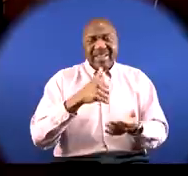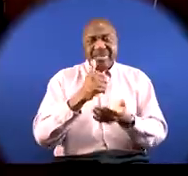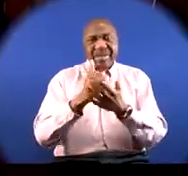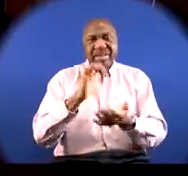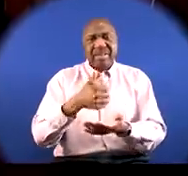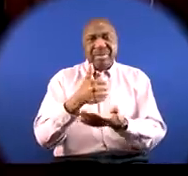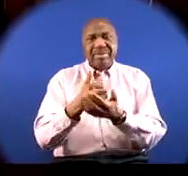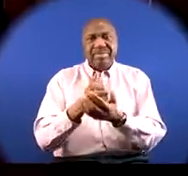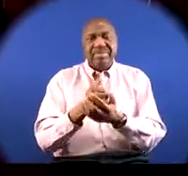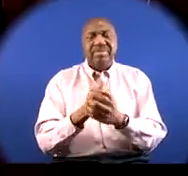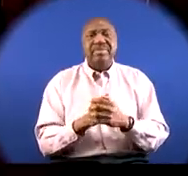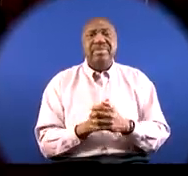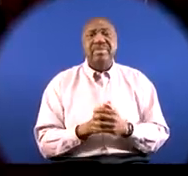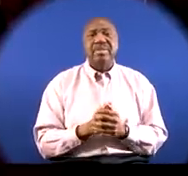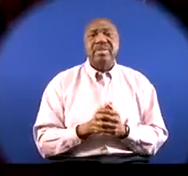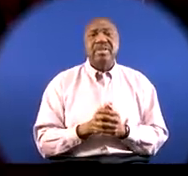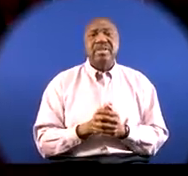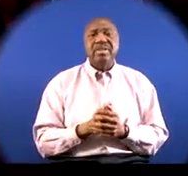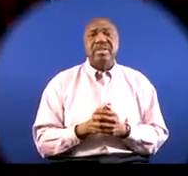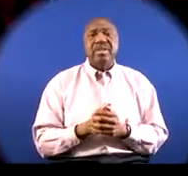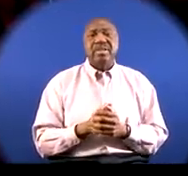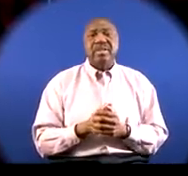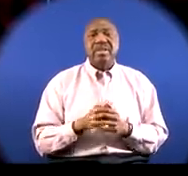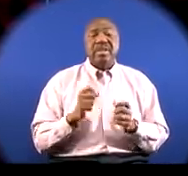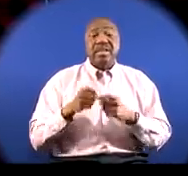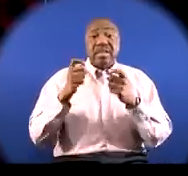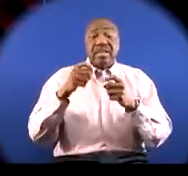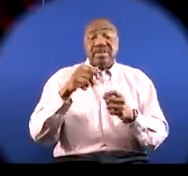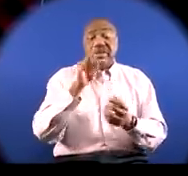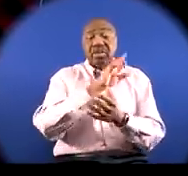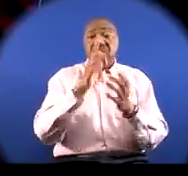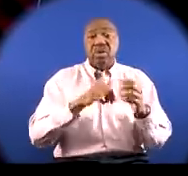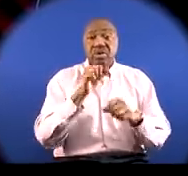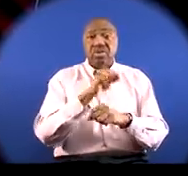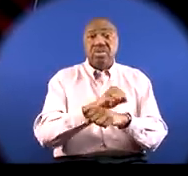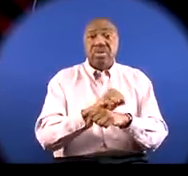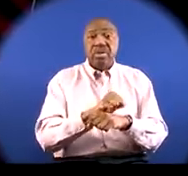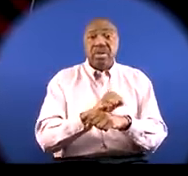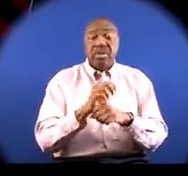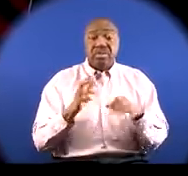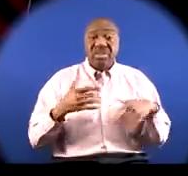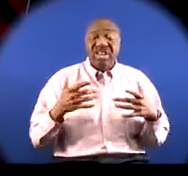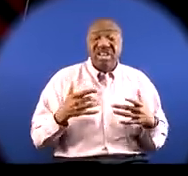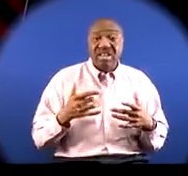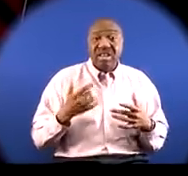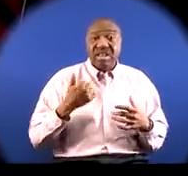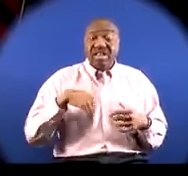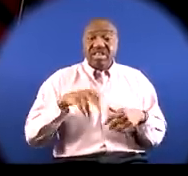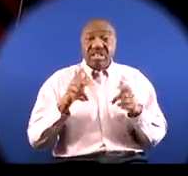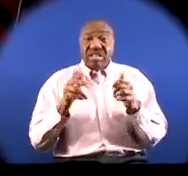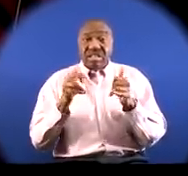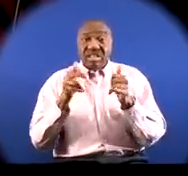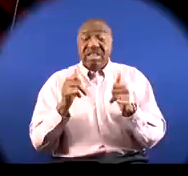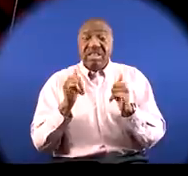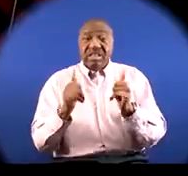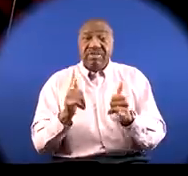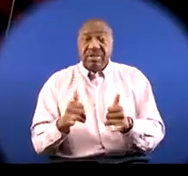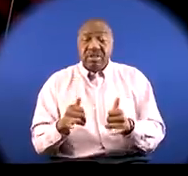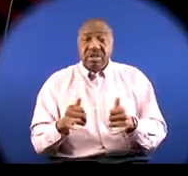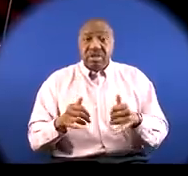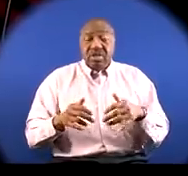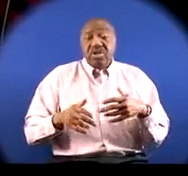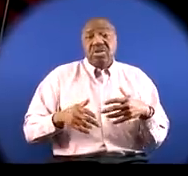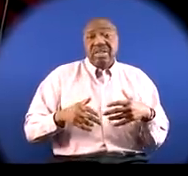Amen, amen, amen. It's time to give to the Lord's work, and we're excited that each of us who has the opportunity to give has come to this place